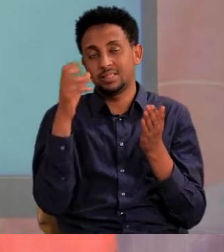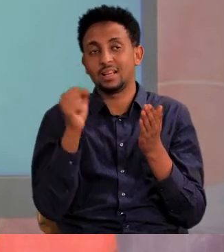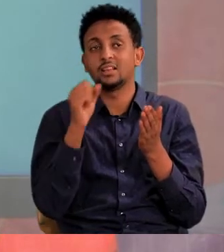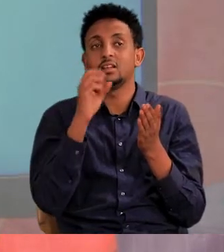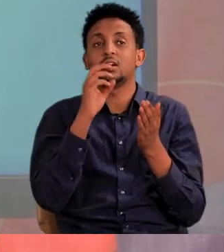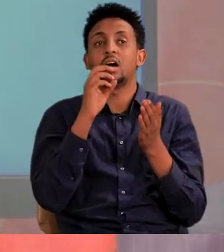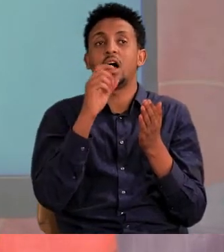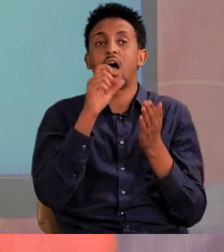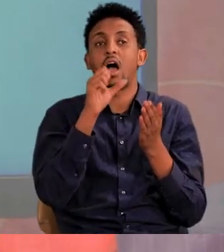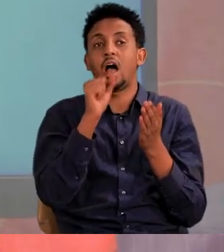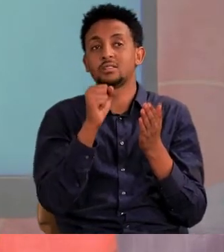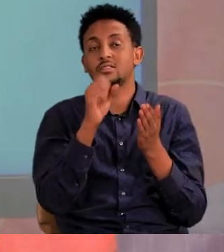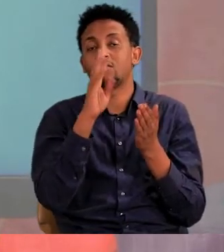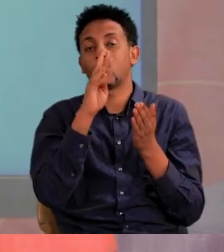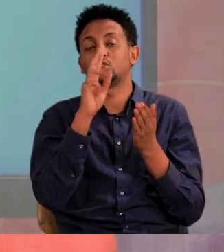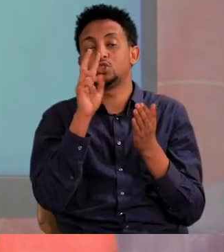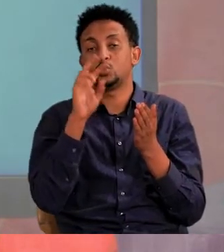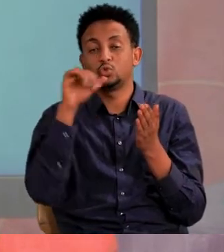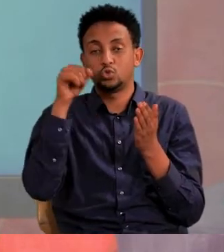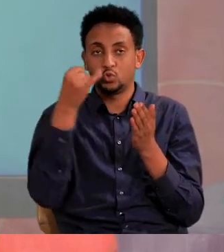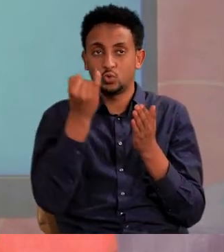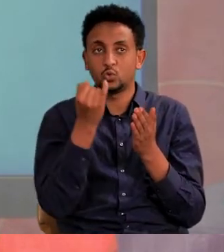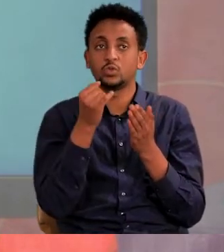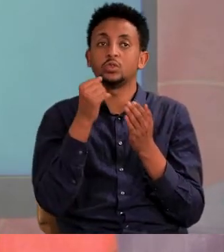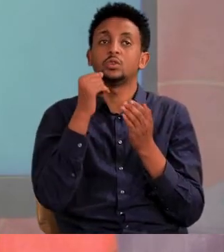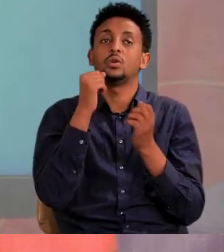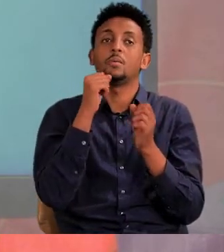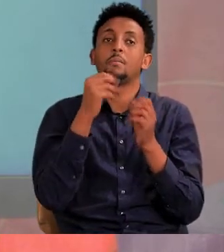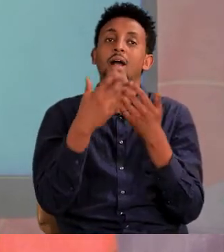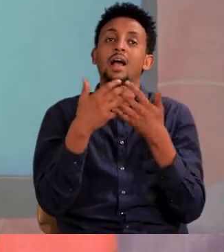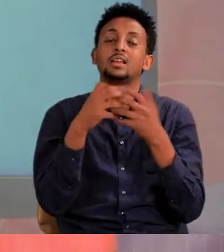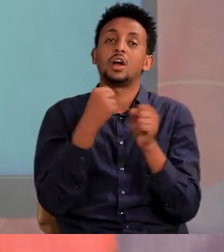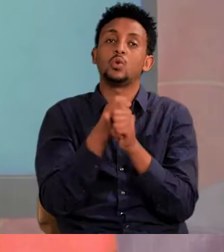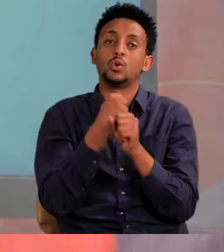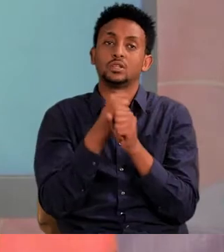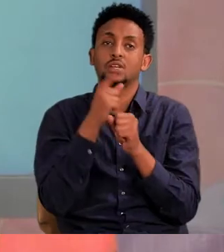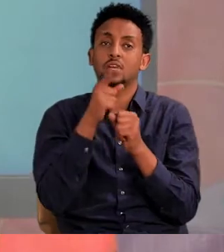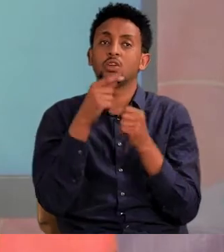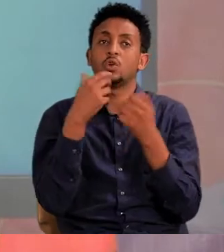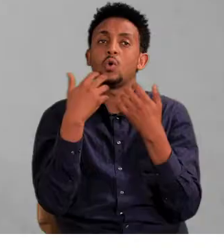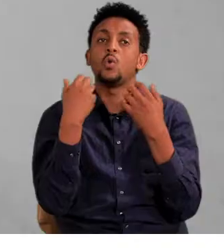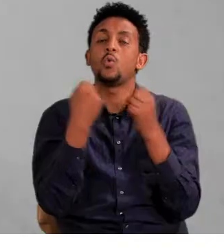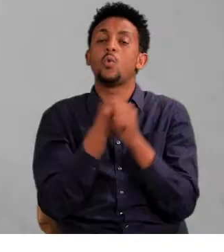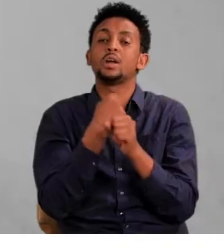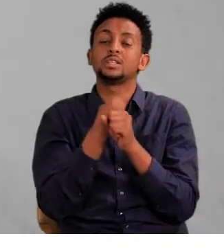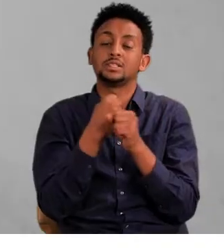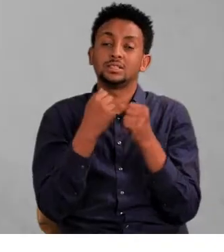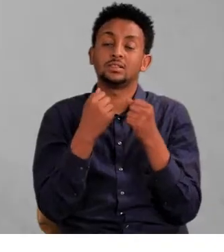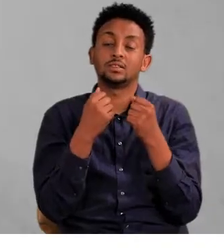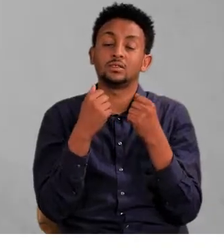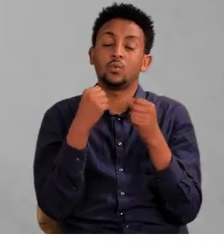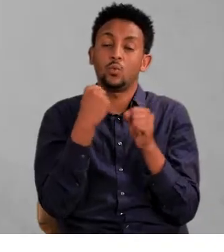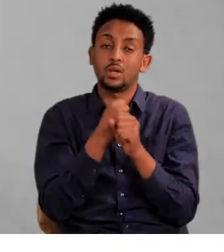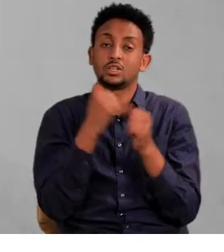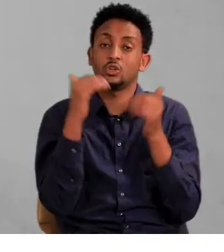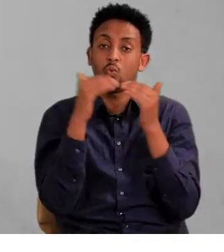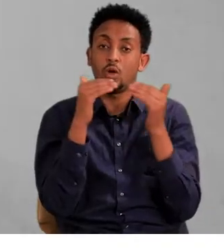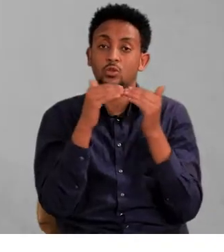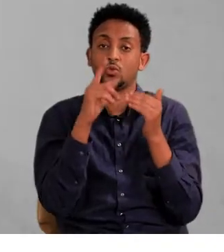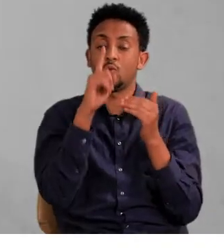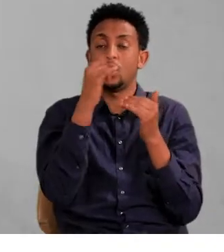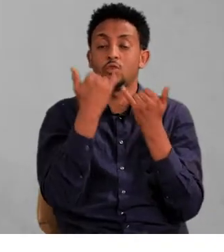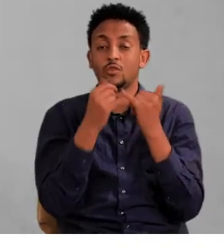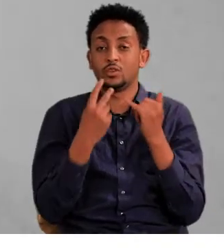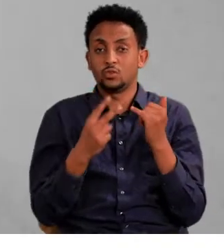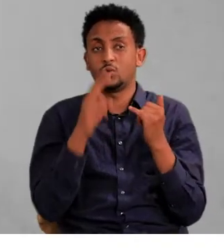42 joule of mechanical work is performed on it. Let's try to apply work energy theorem. We know that work is equals to 1 over